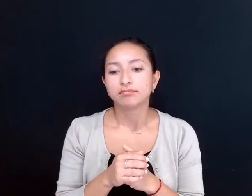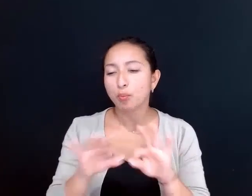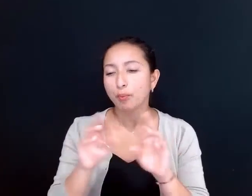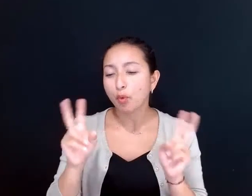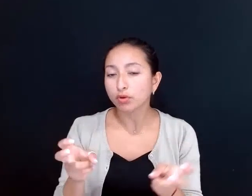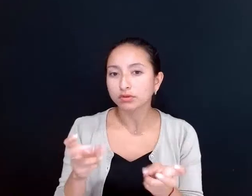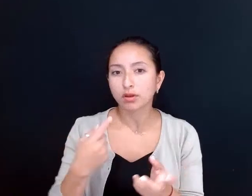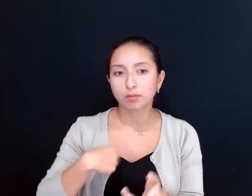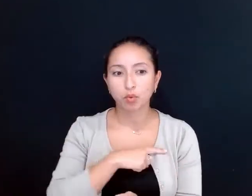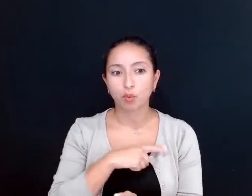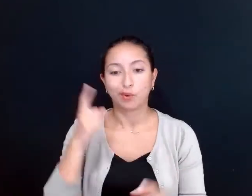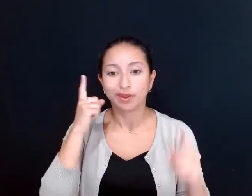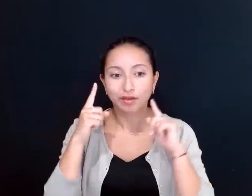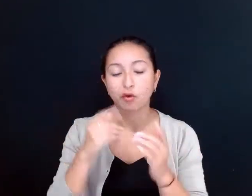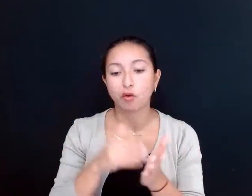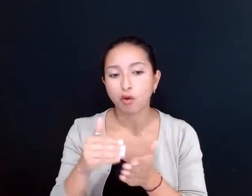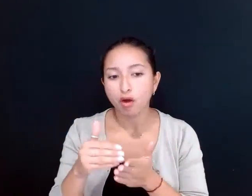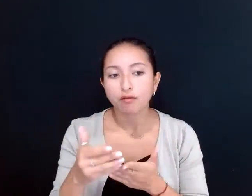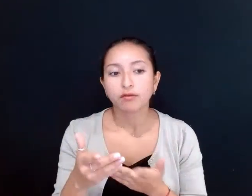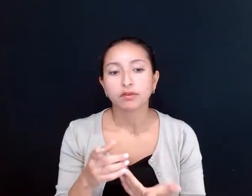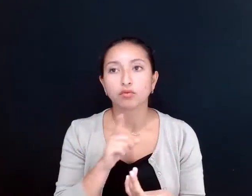really, ideally everybody be